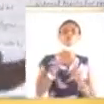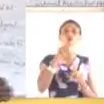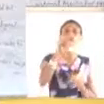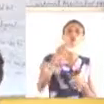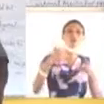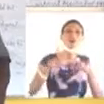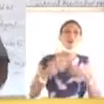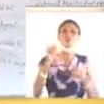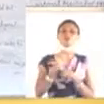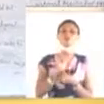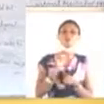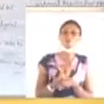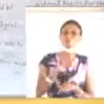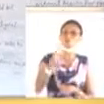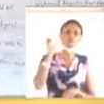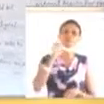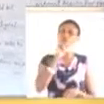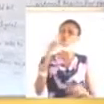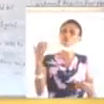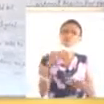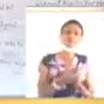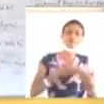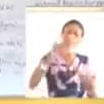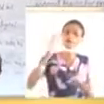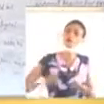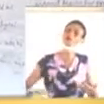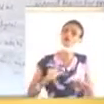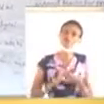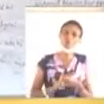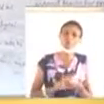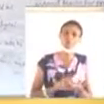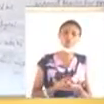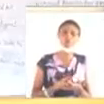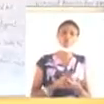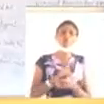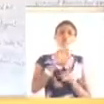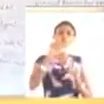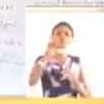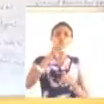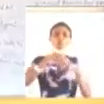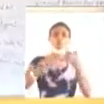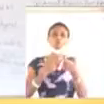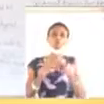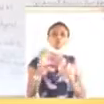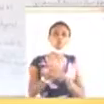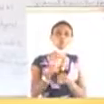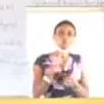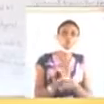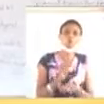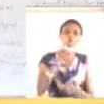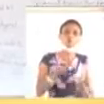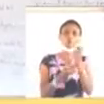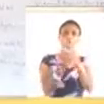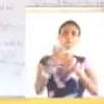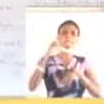7 when you have job. So therefore, it means that by 7:30 when you get home, you